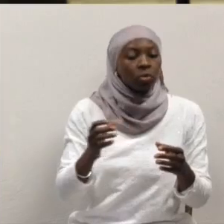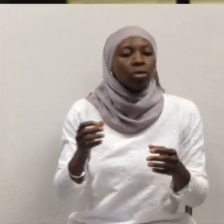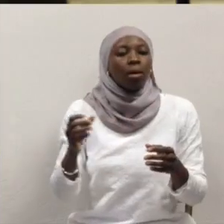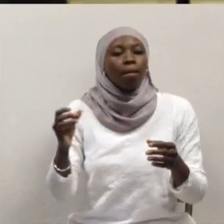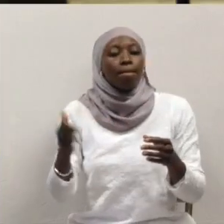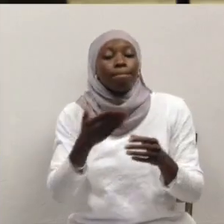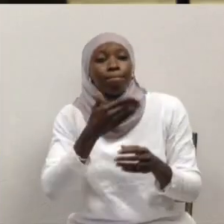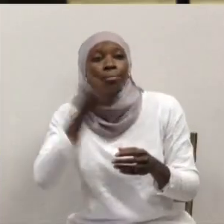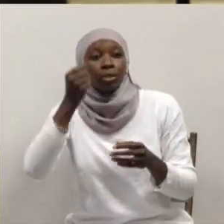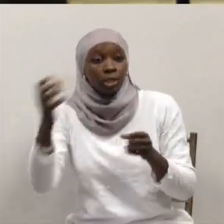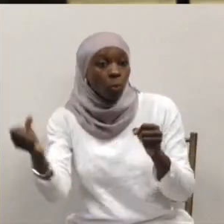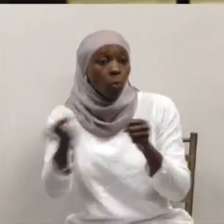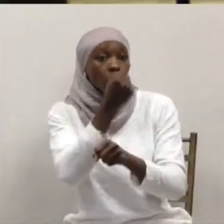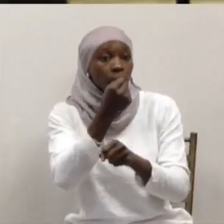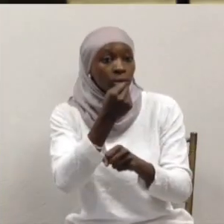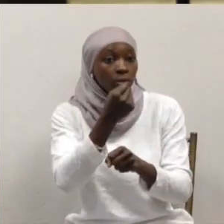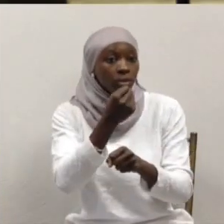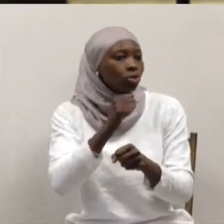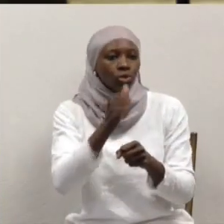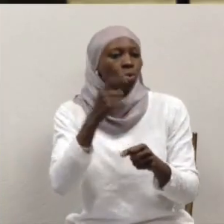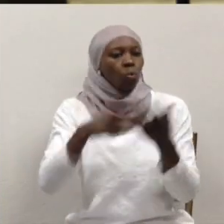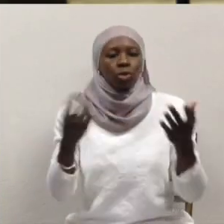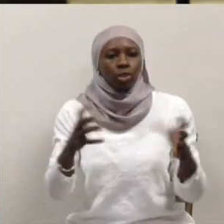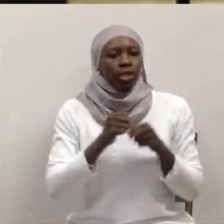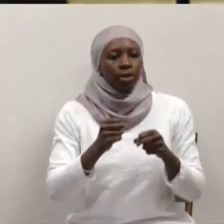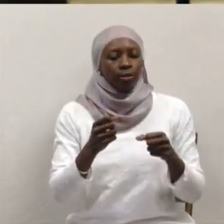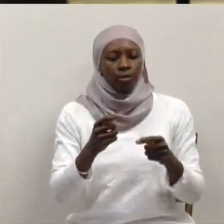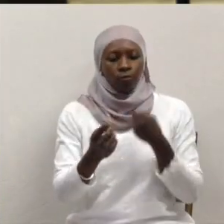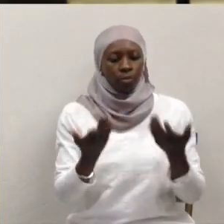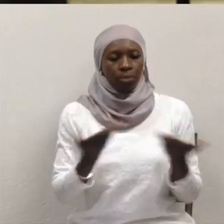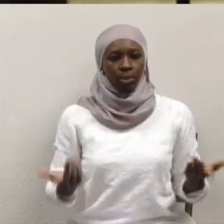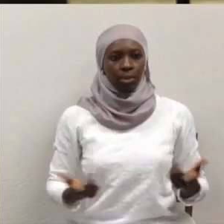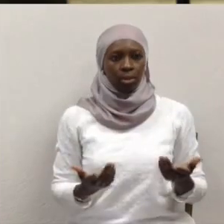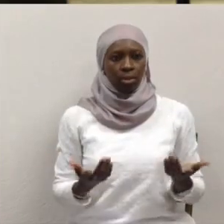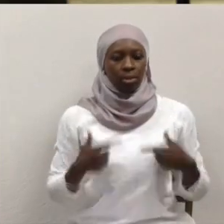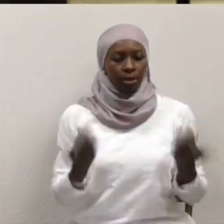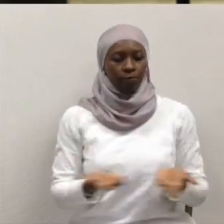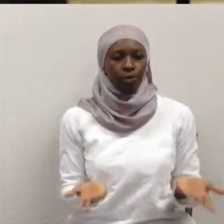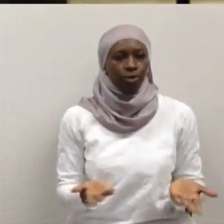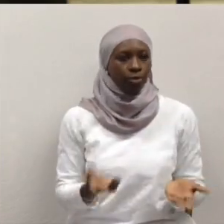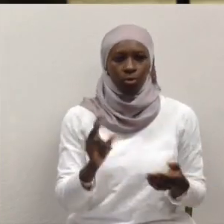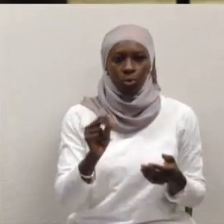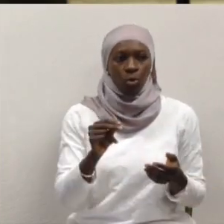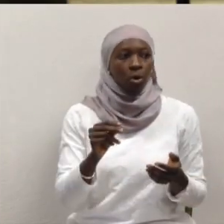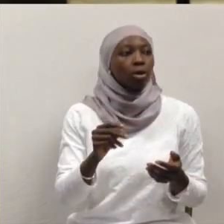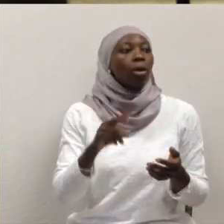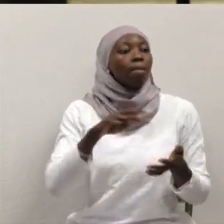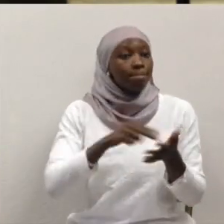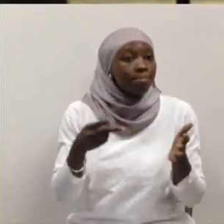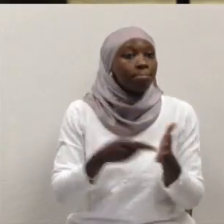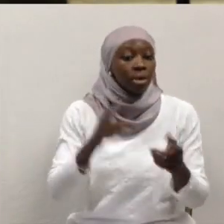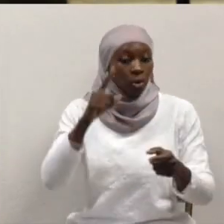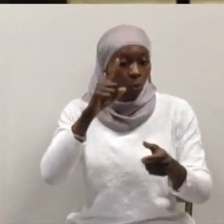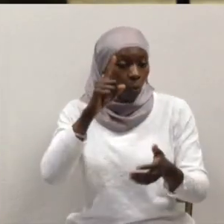life. It's a win. But the greater victory is to qualify to enter into